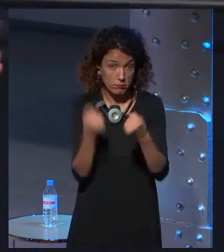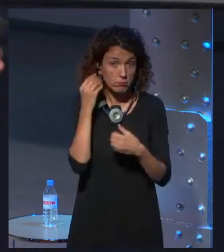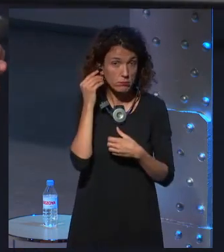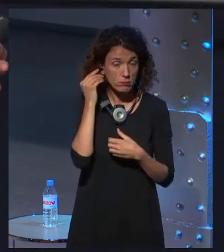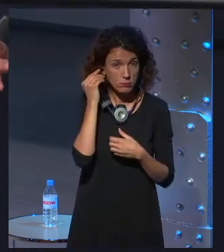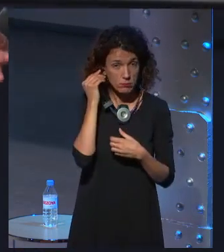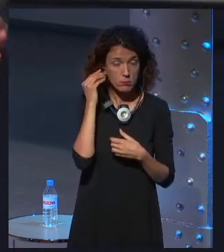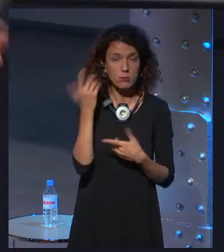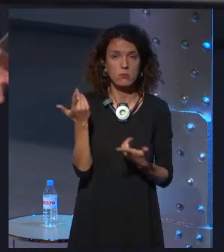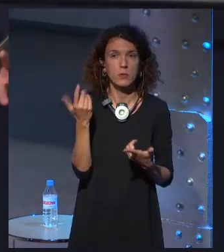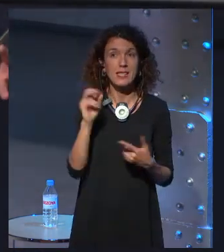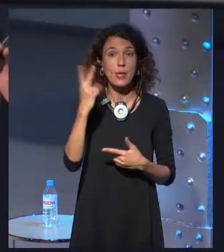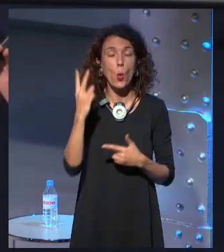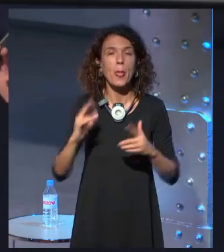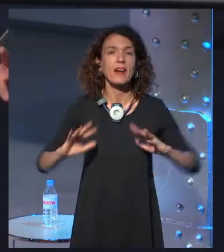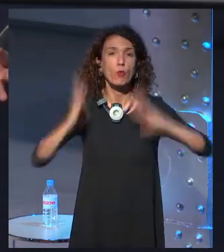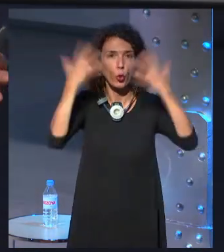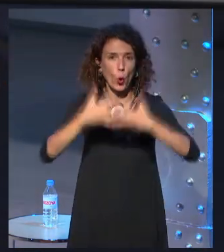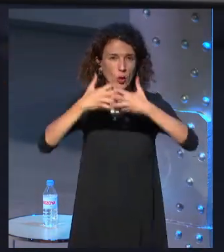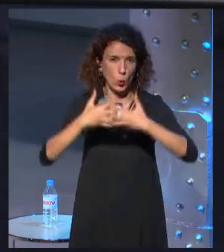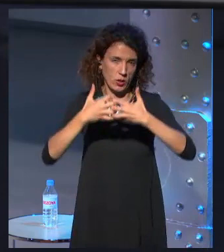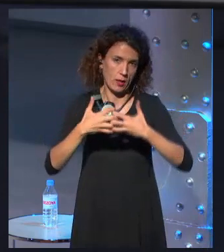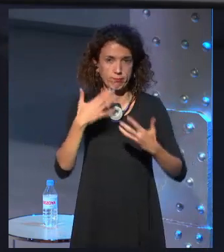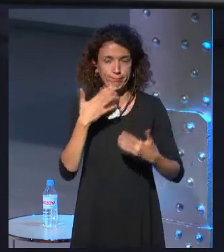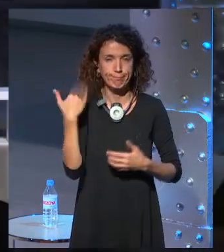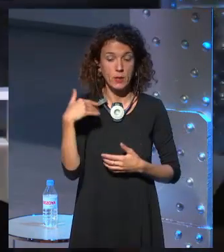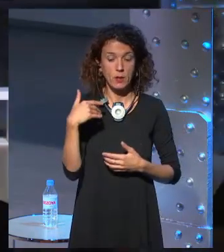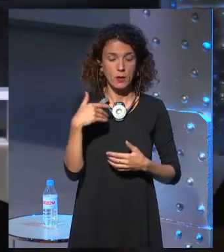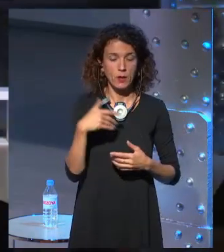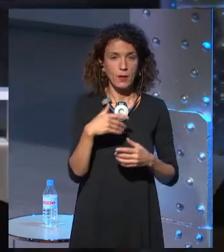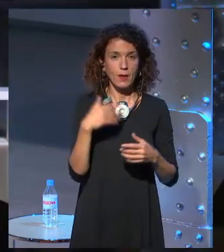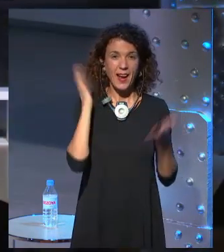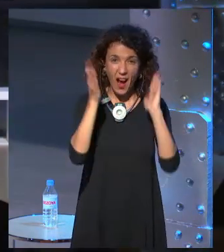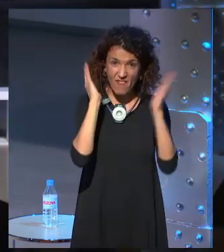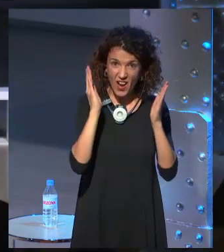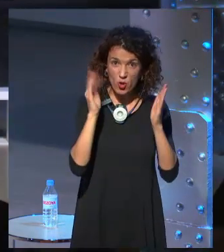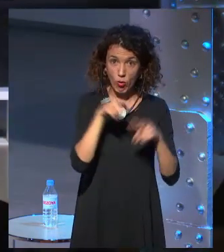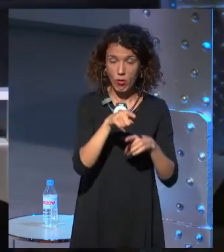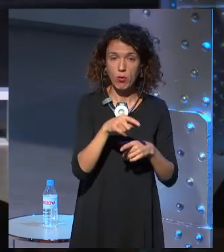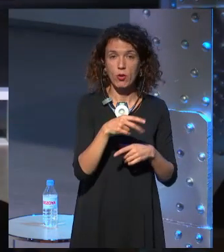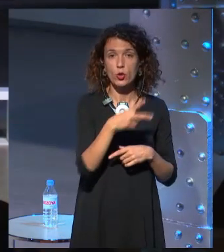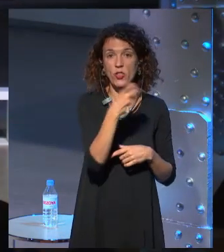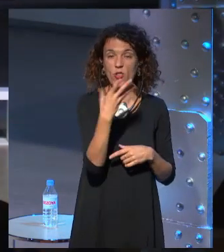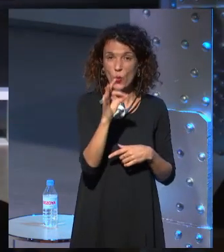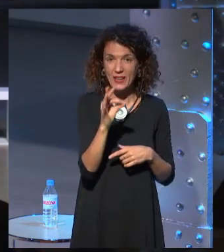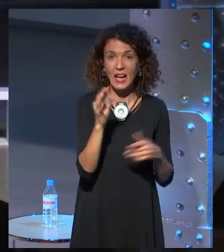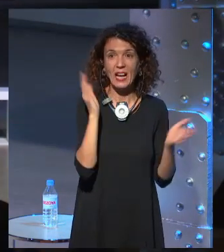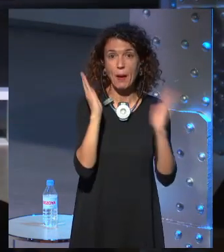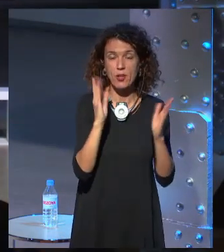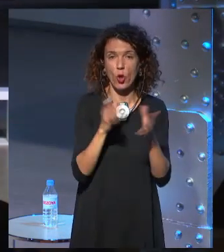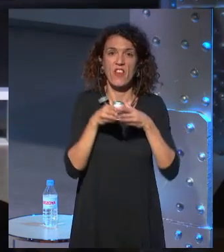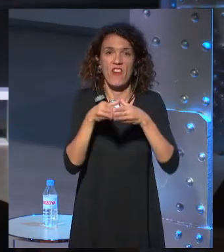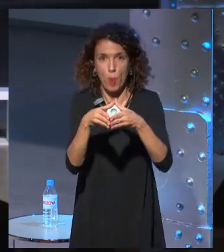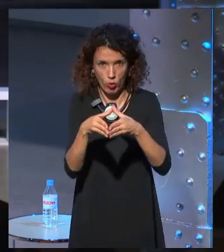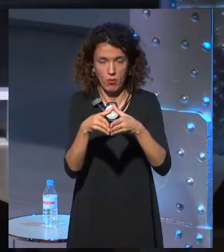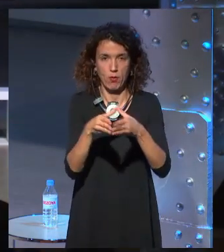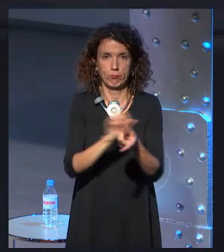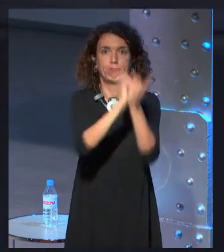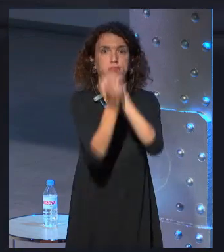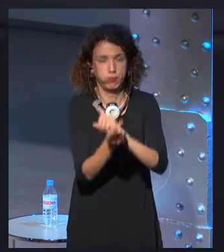The second industrial revolution, we went from the horse to 250 horsepower. In this